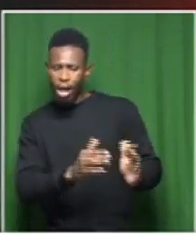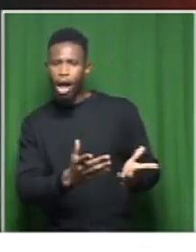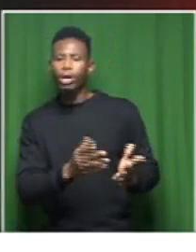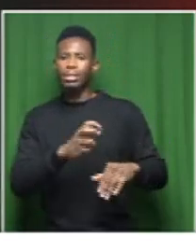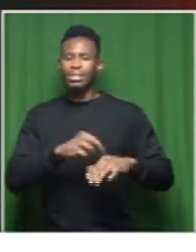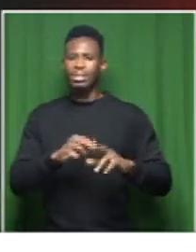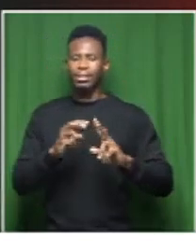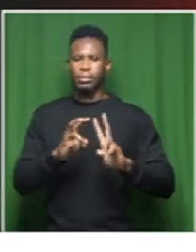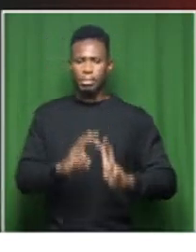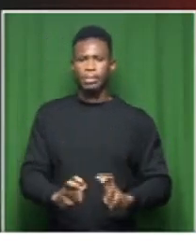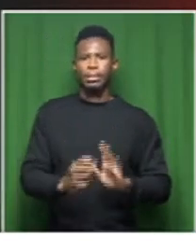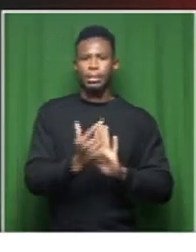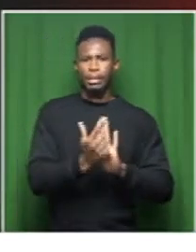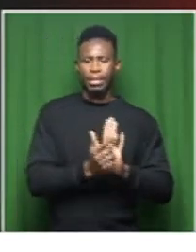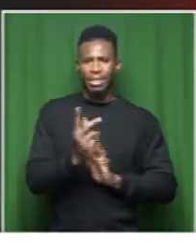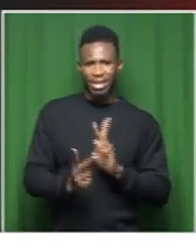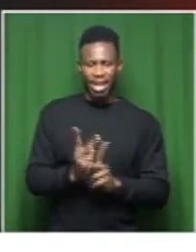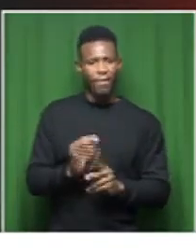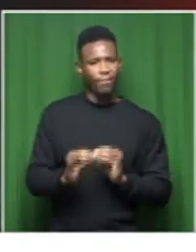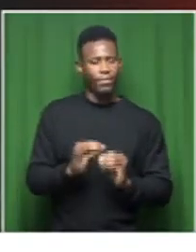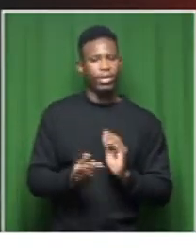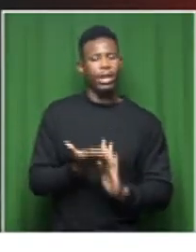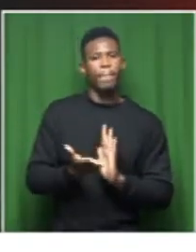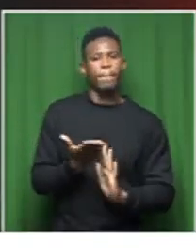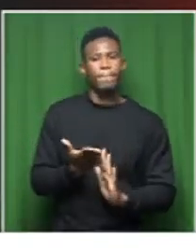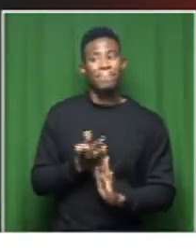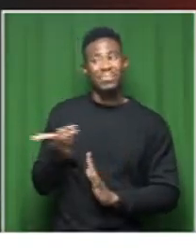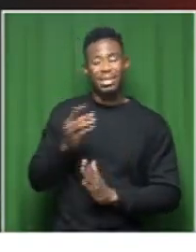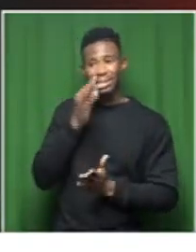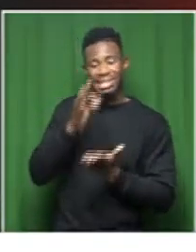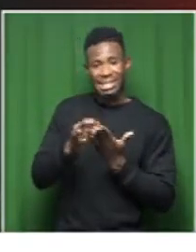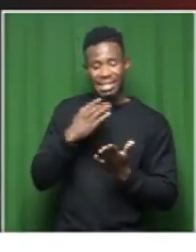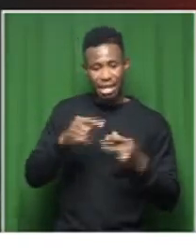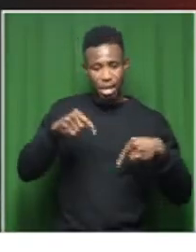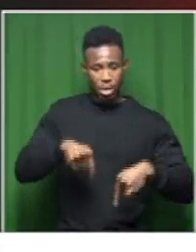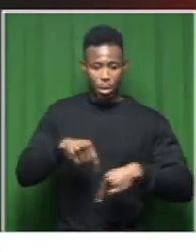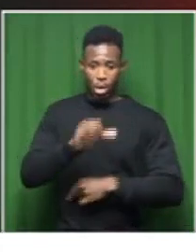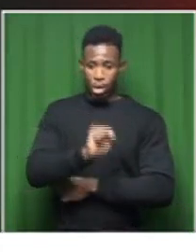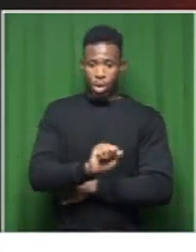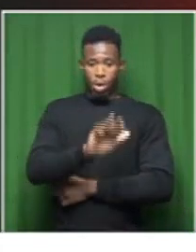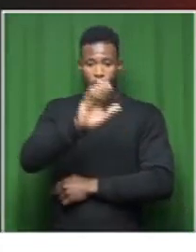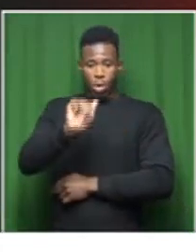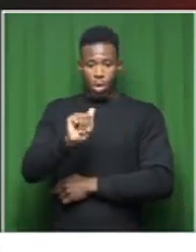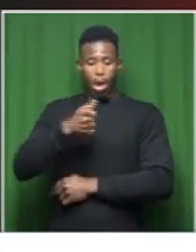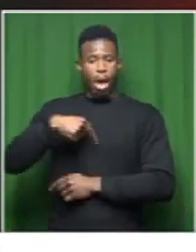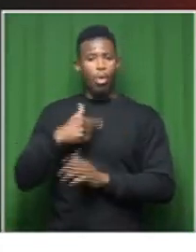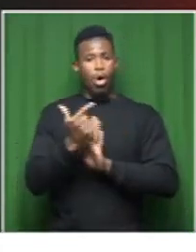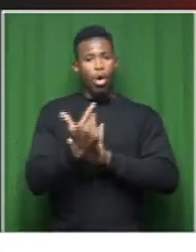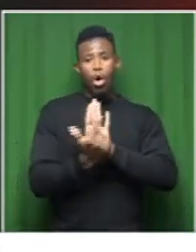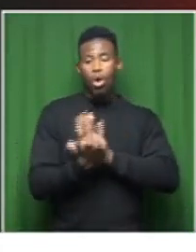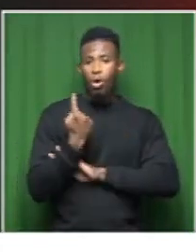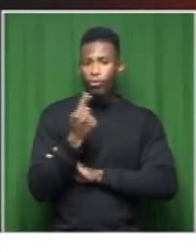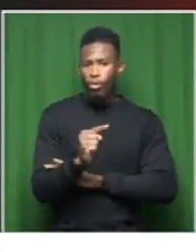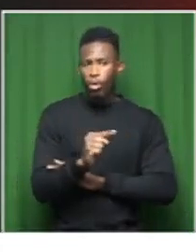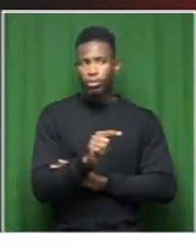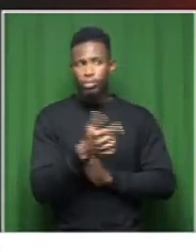who investigated. For instance, one of the things they are mentioning, in South Africa, in terms of our immigration laws,